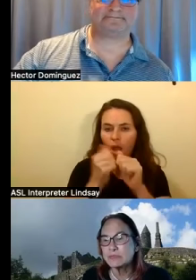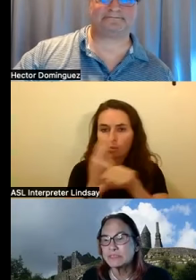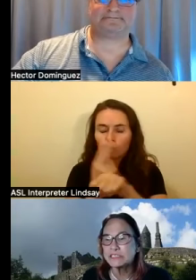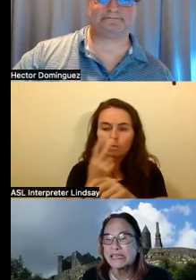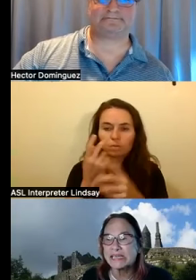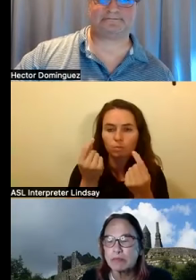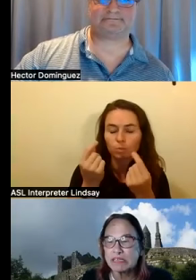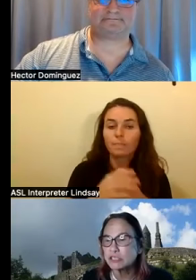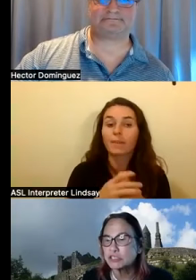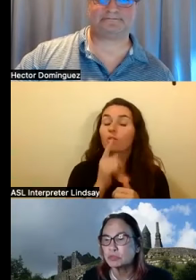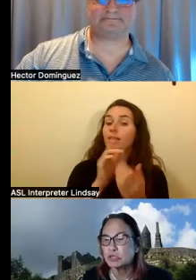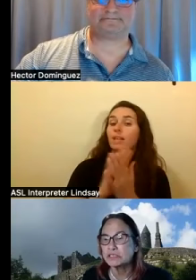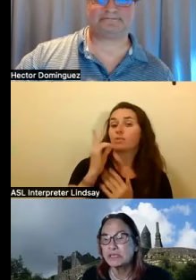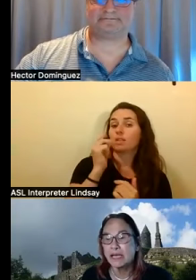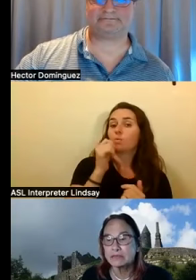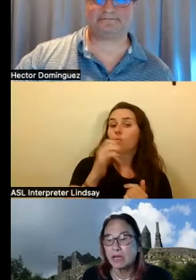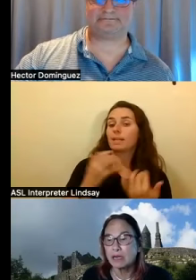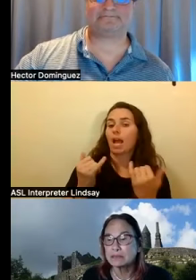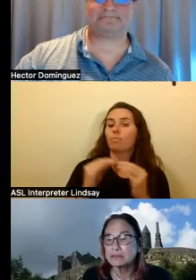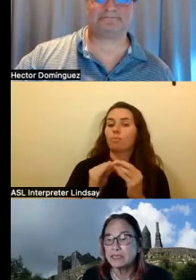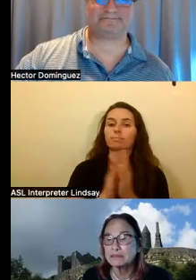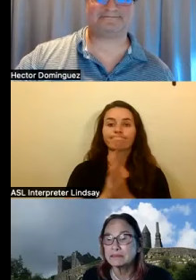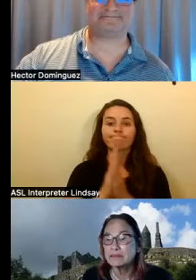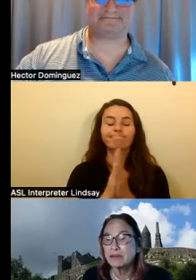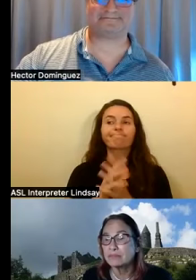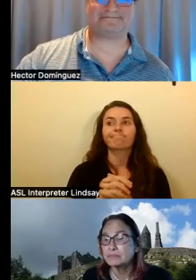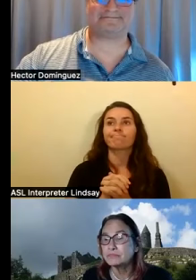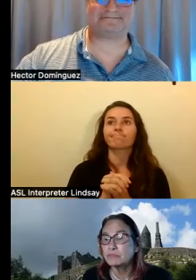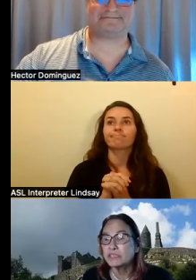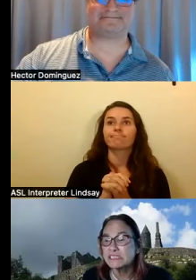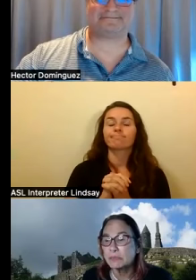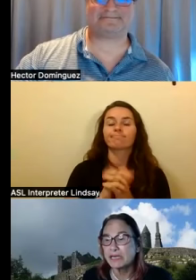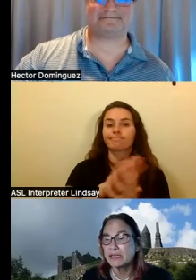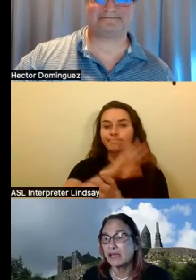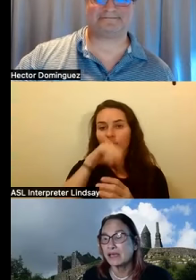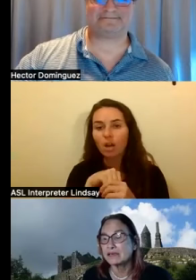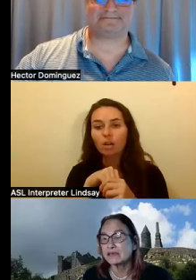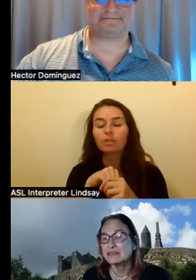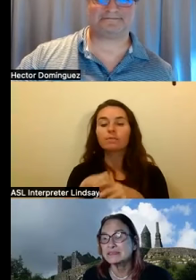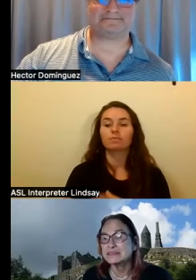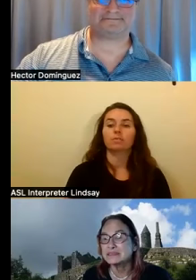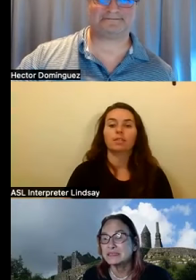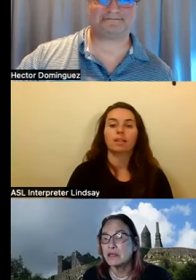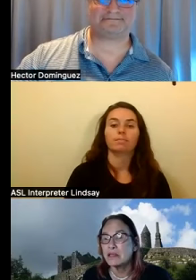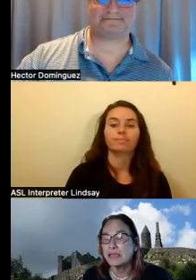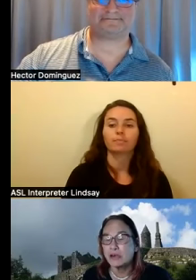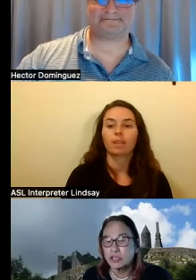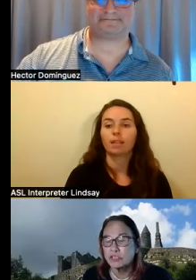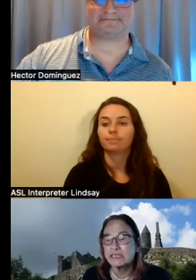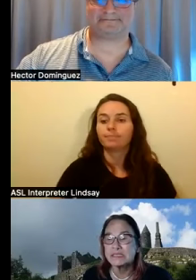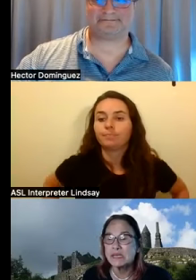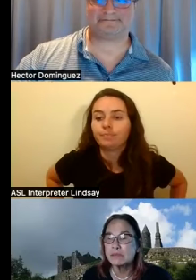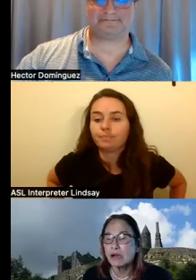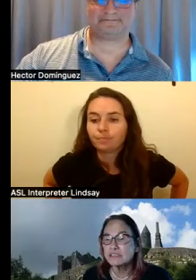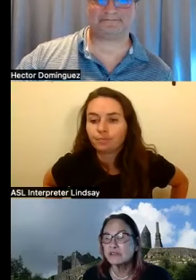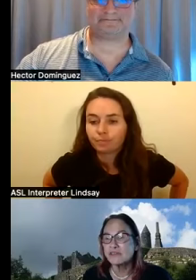that women are taking a much larger part and in participating and in our